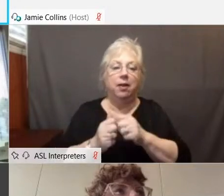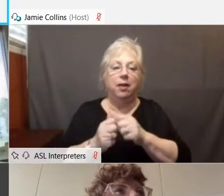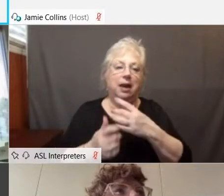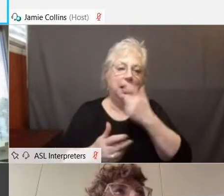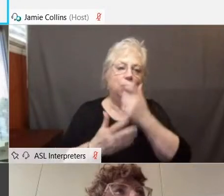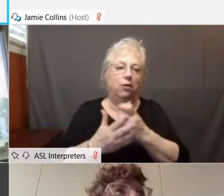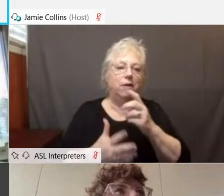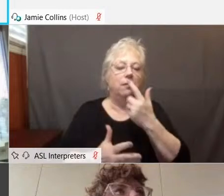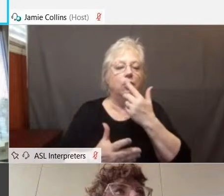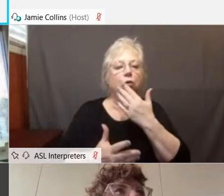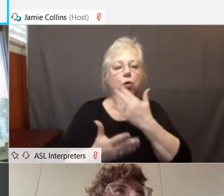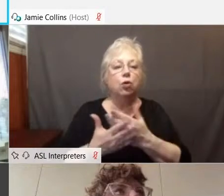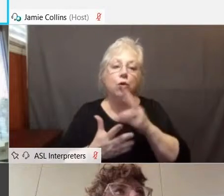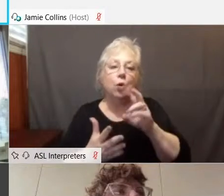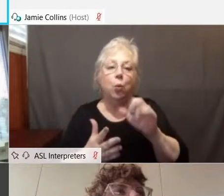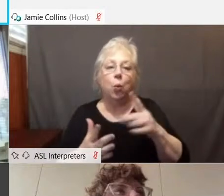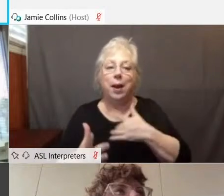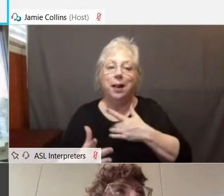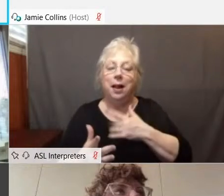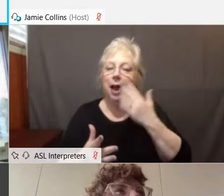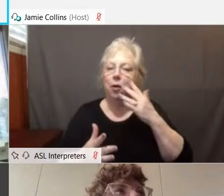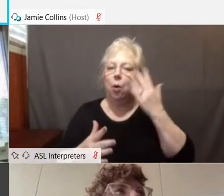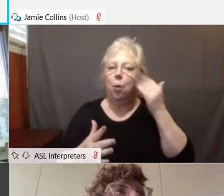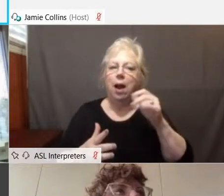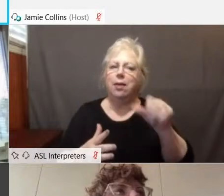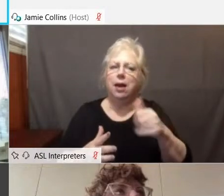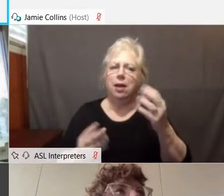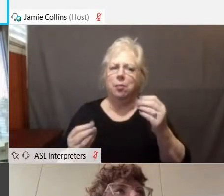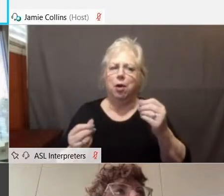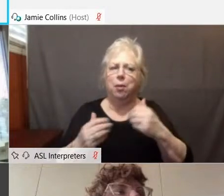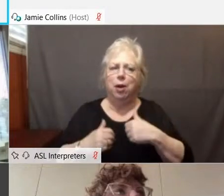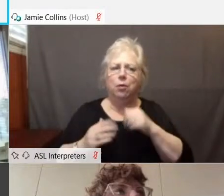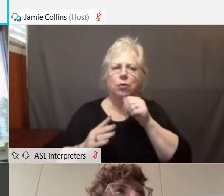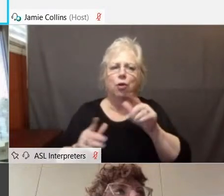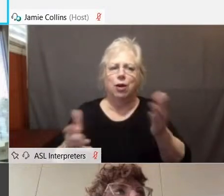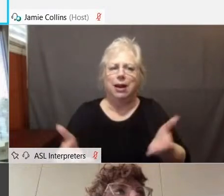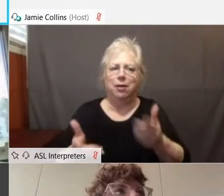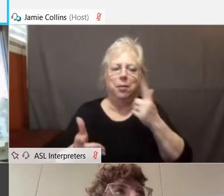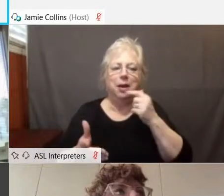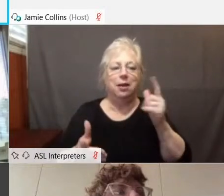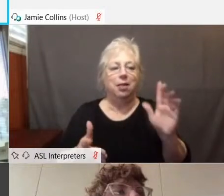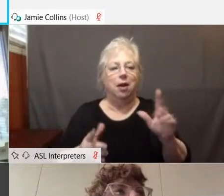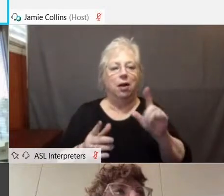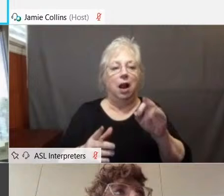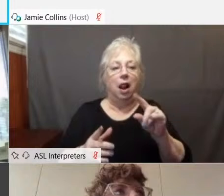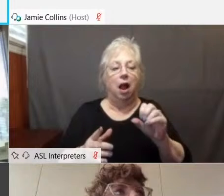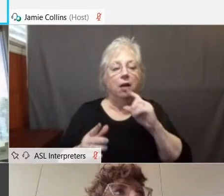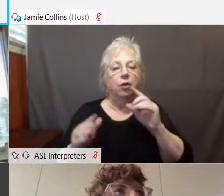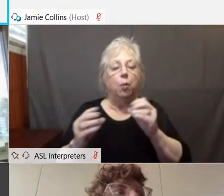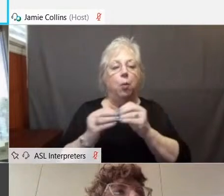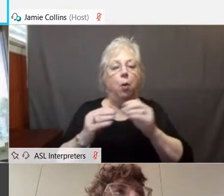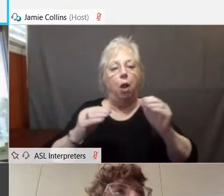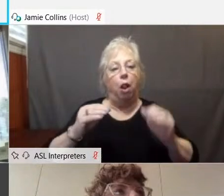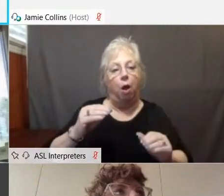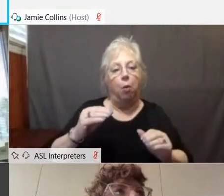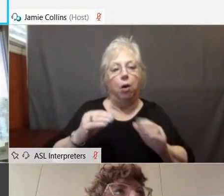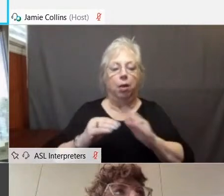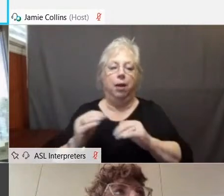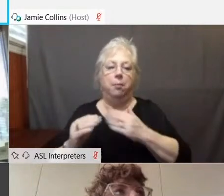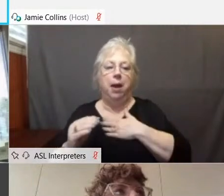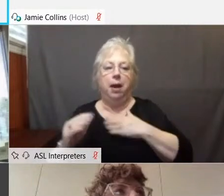why the other property owners are not here, because their lots are significantly lower than mine, and the